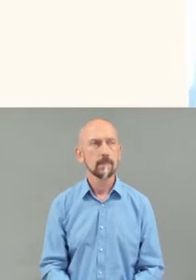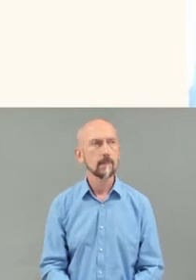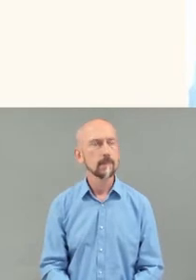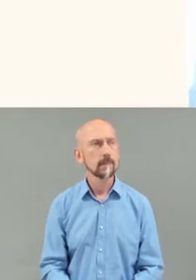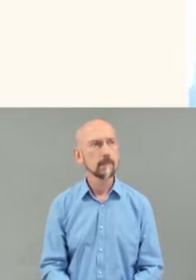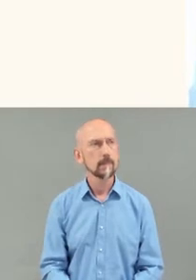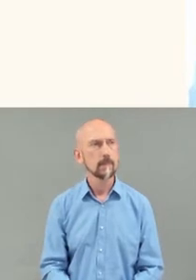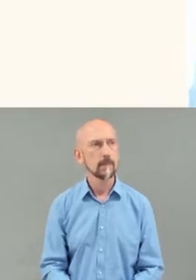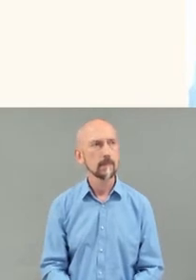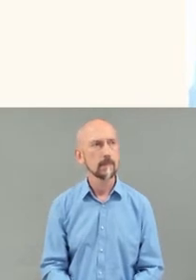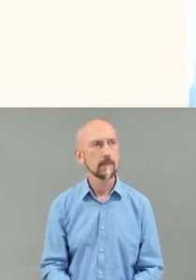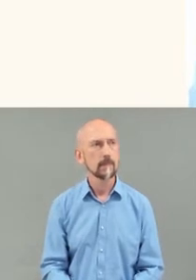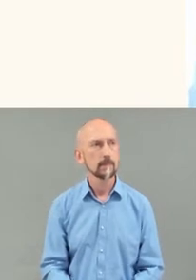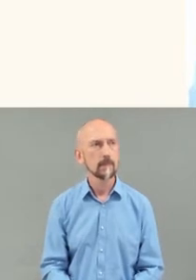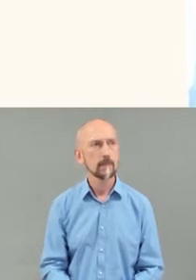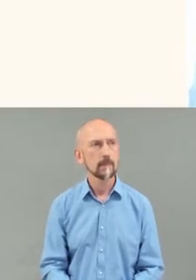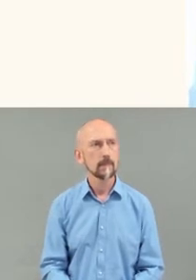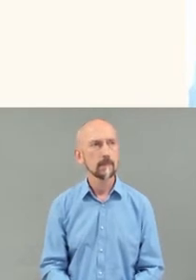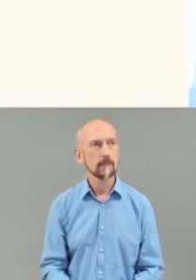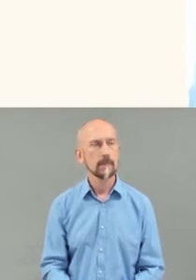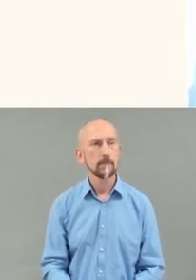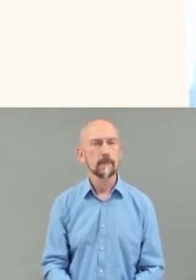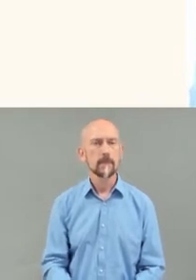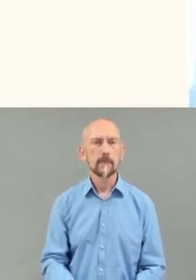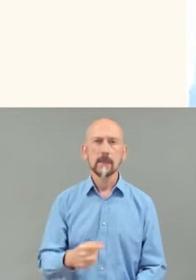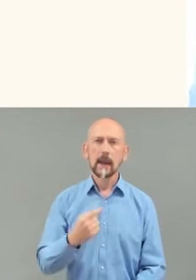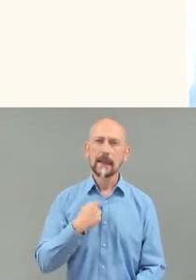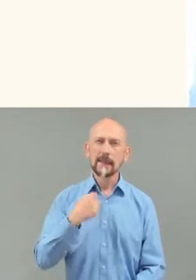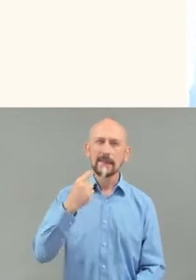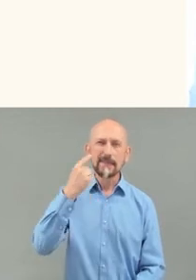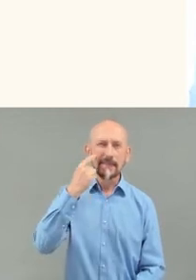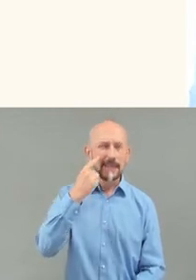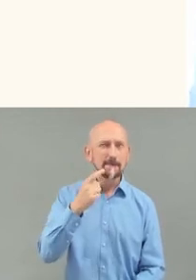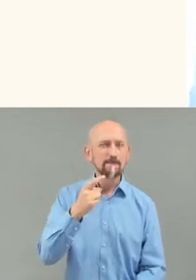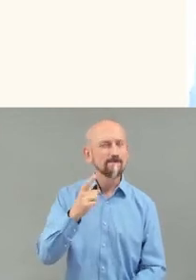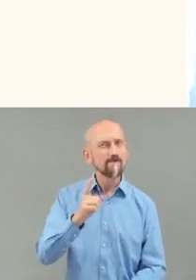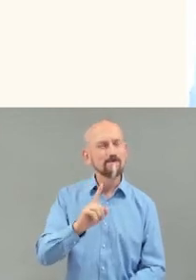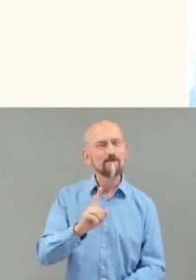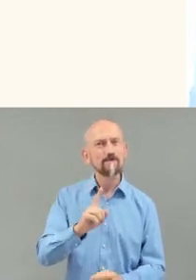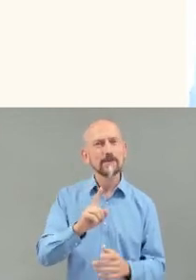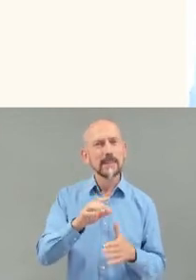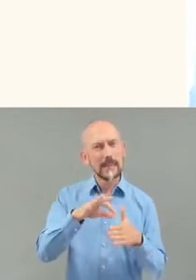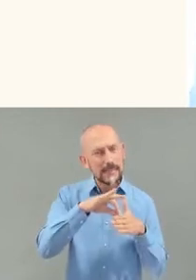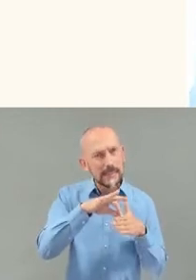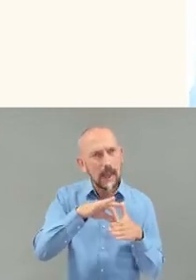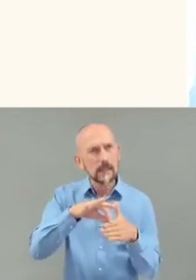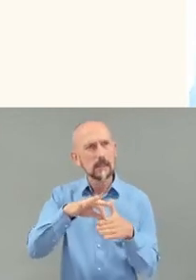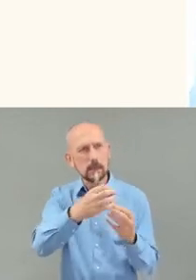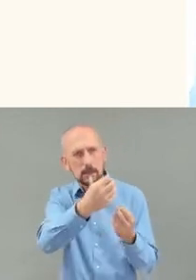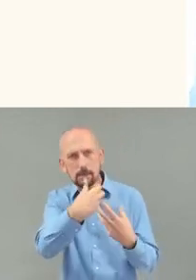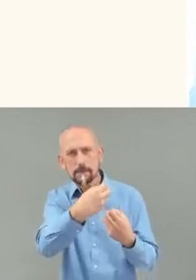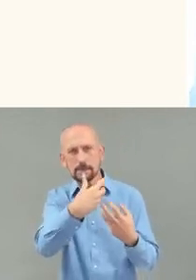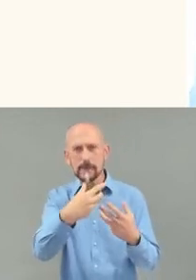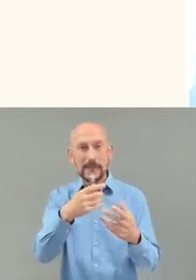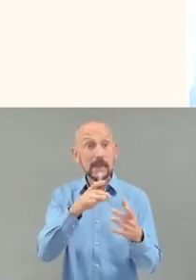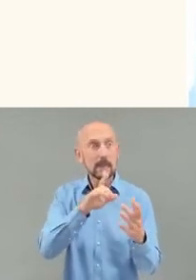I think kind of the guidance in networking, like where to go. I know that I found it really helpful once